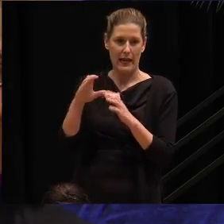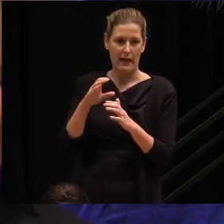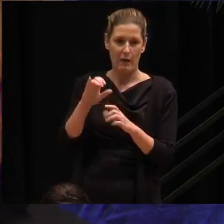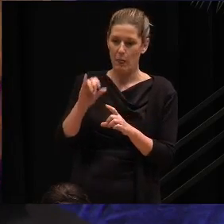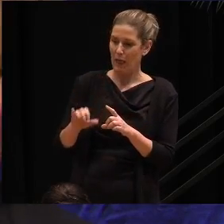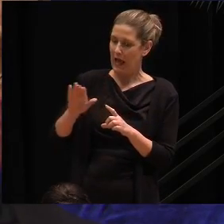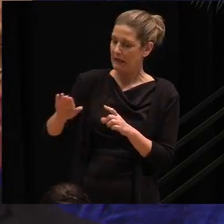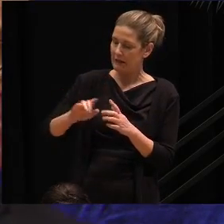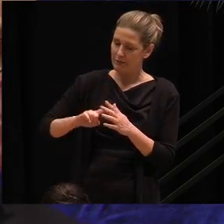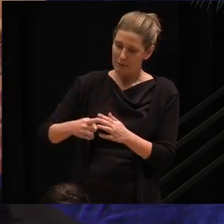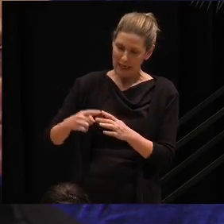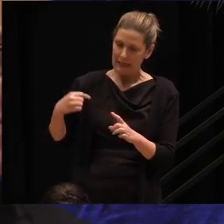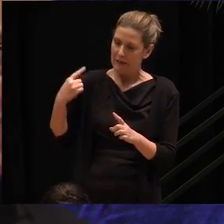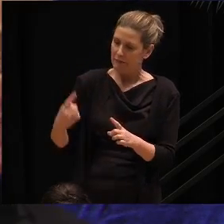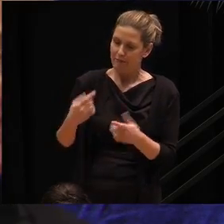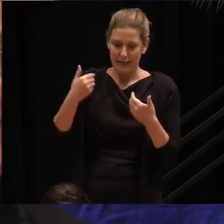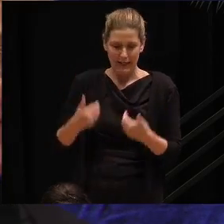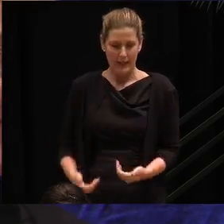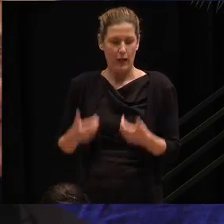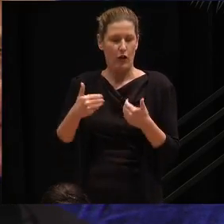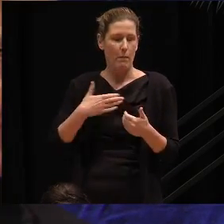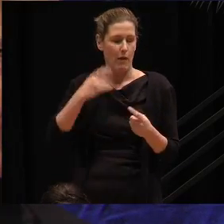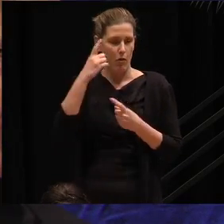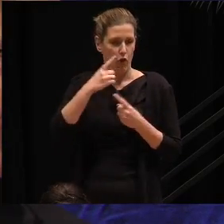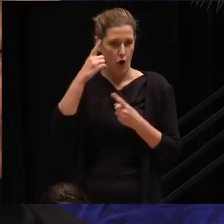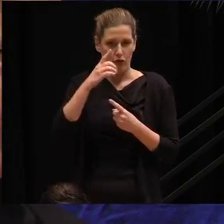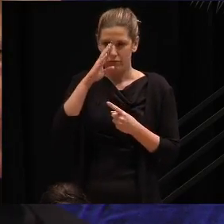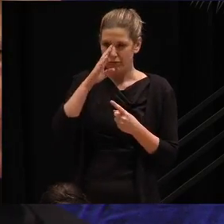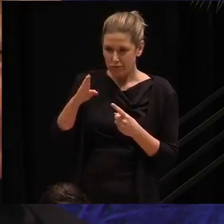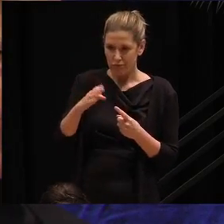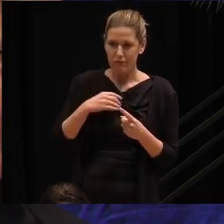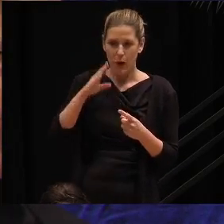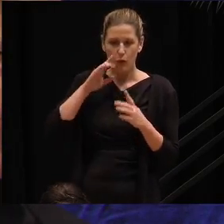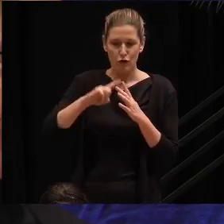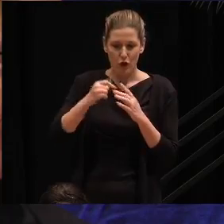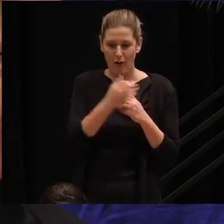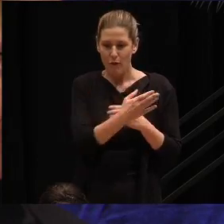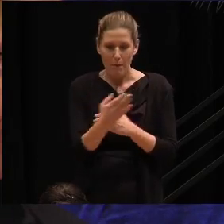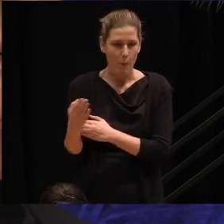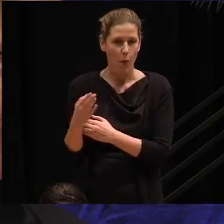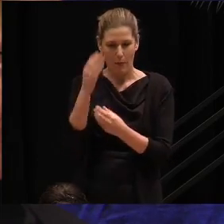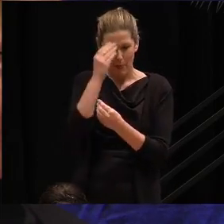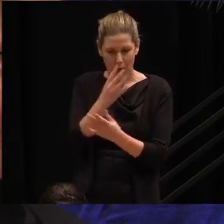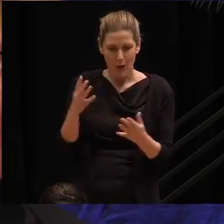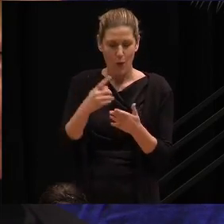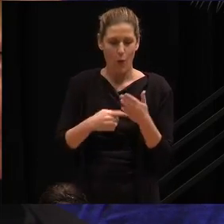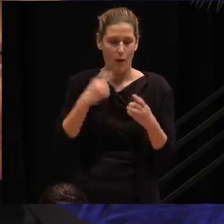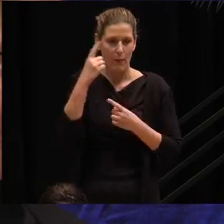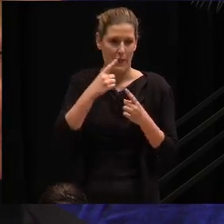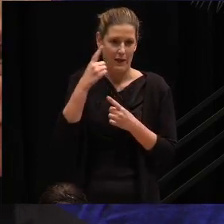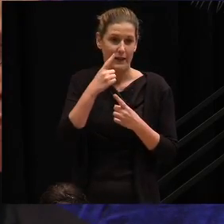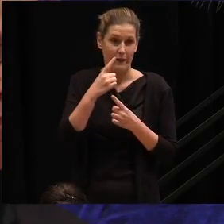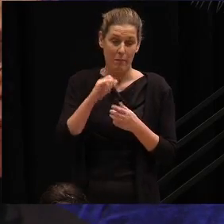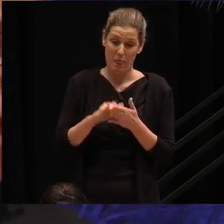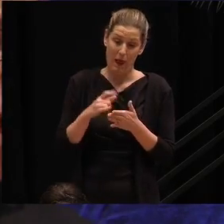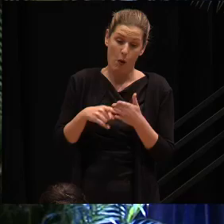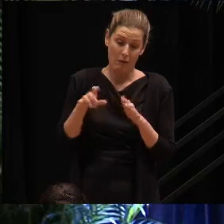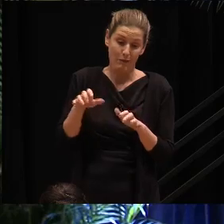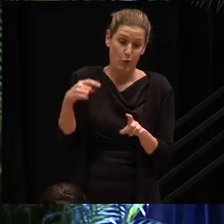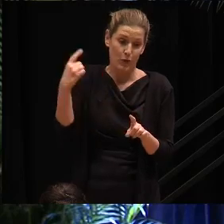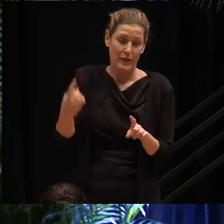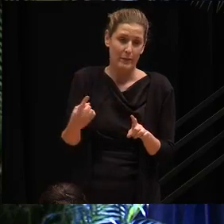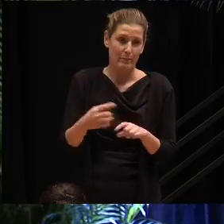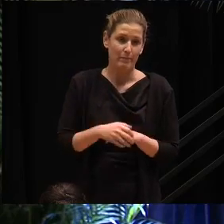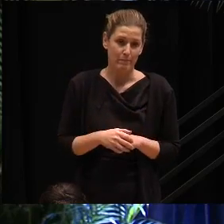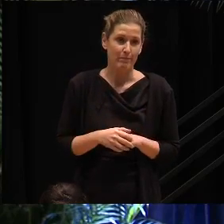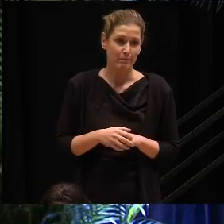that unfiltered, here I am, here are my thoughts, I am going to start every single morning and let you know exactly what I'm thinking, and that's what he's been doing.